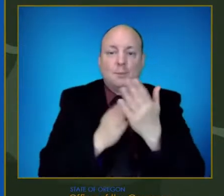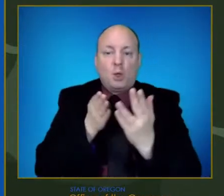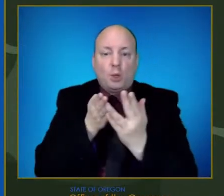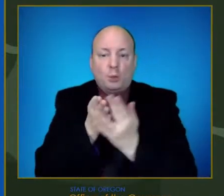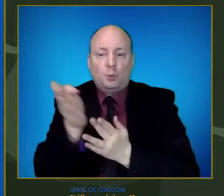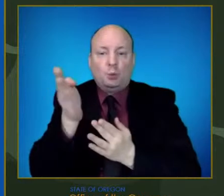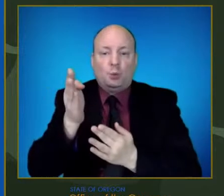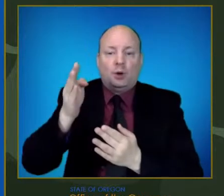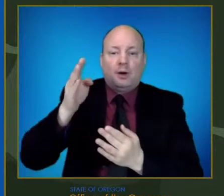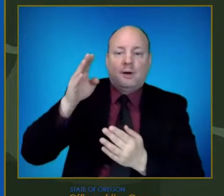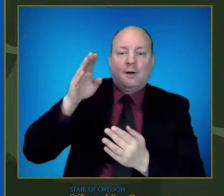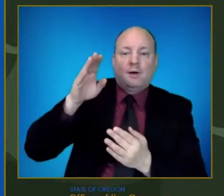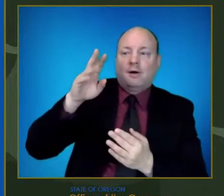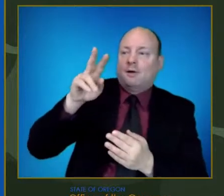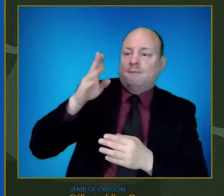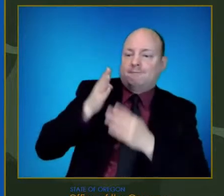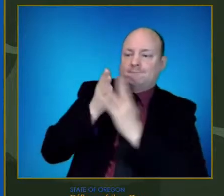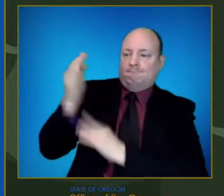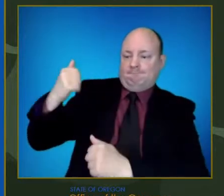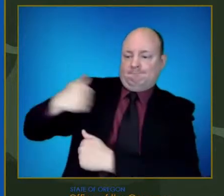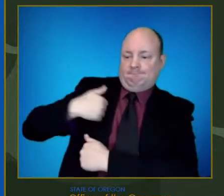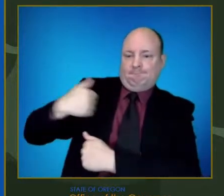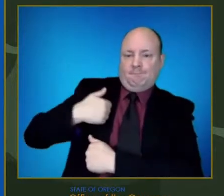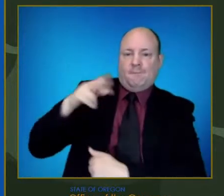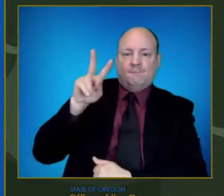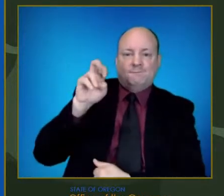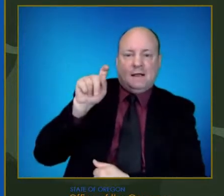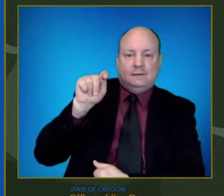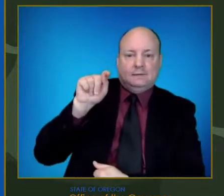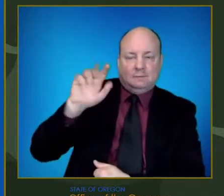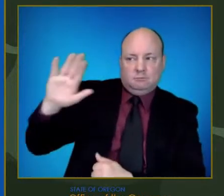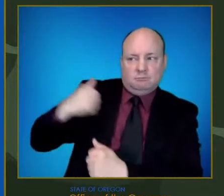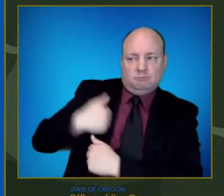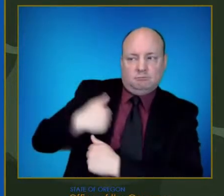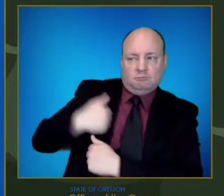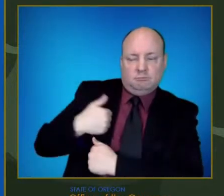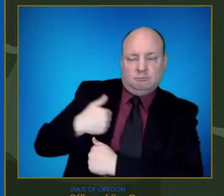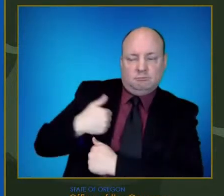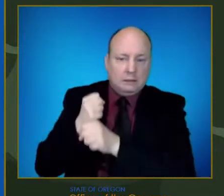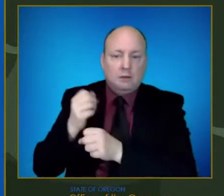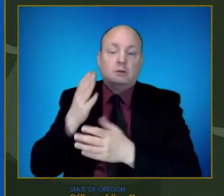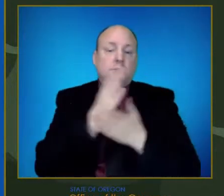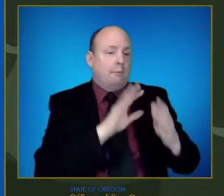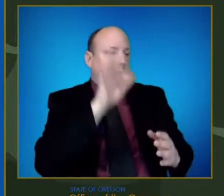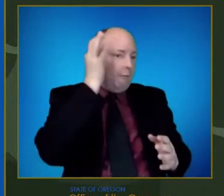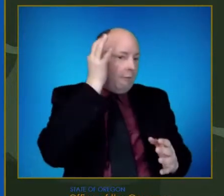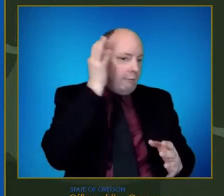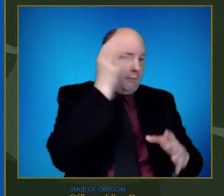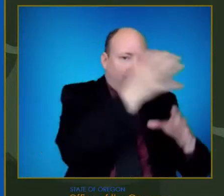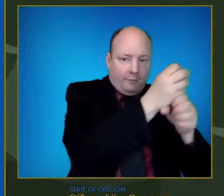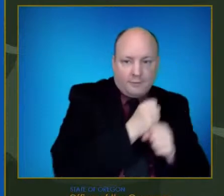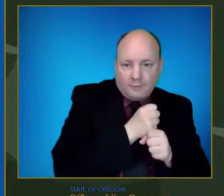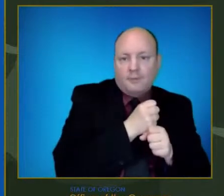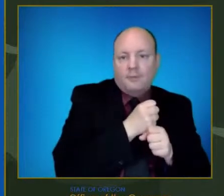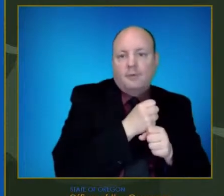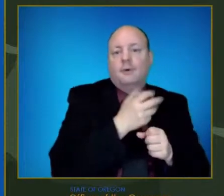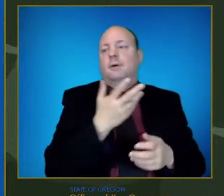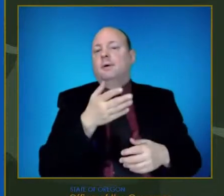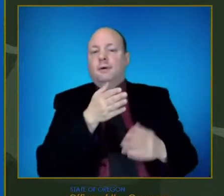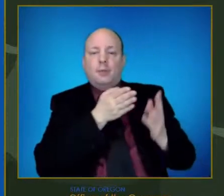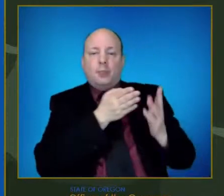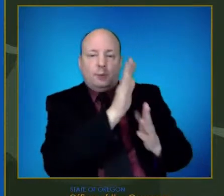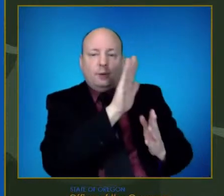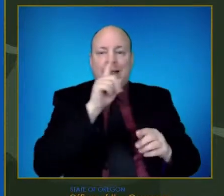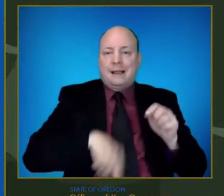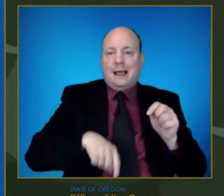channels. And so it's not something that we can sort of just run some calculations and figure